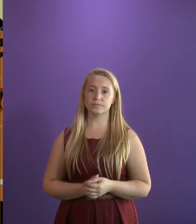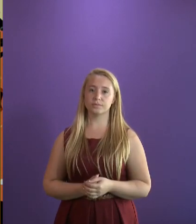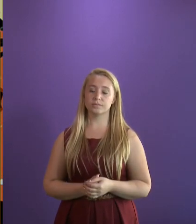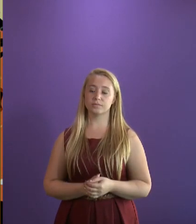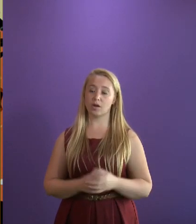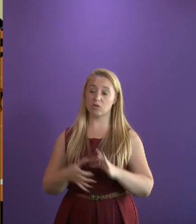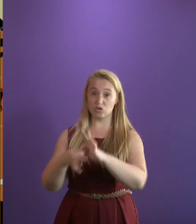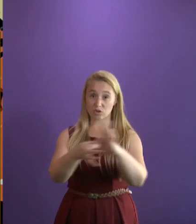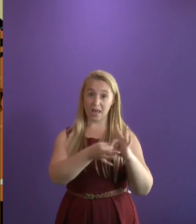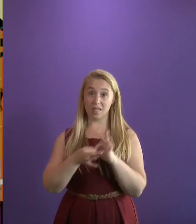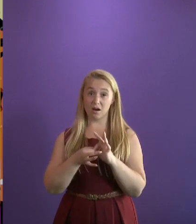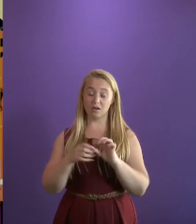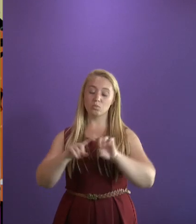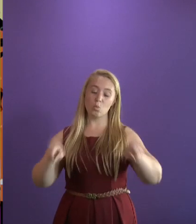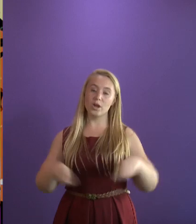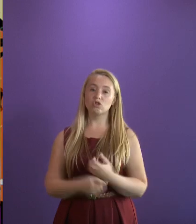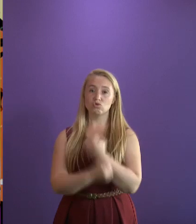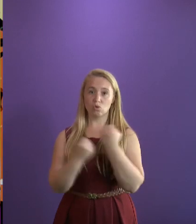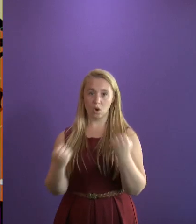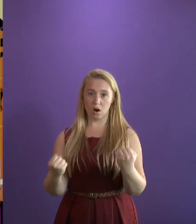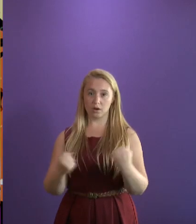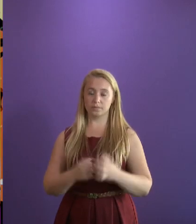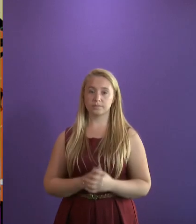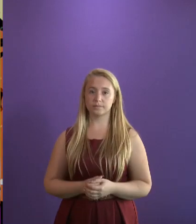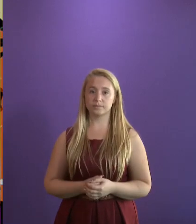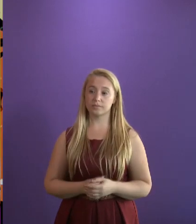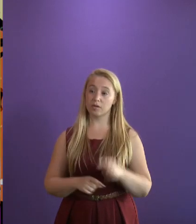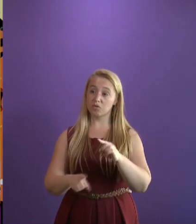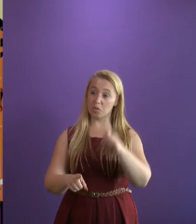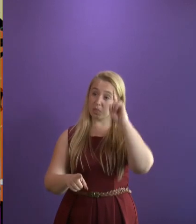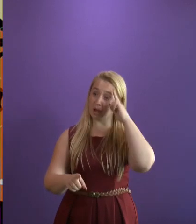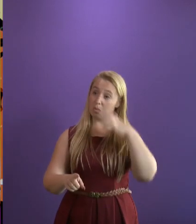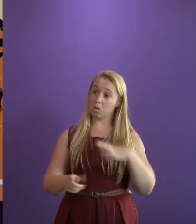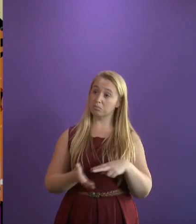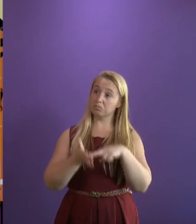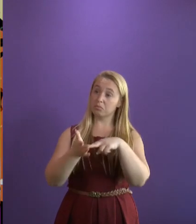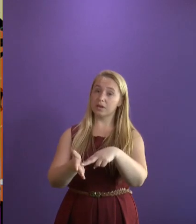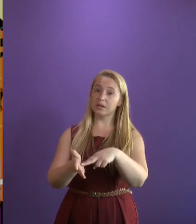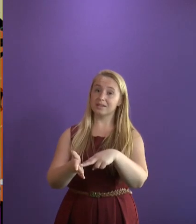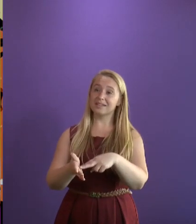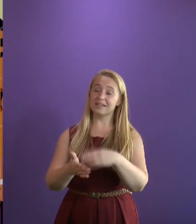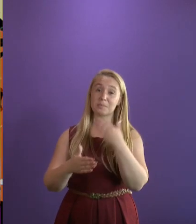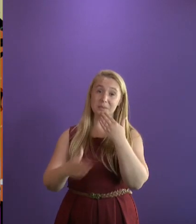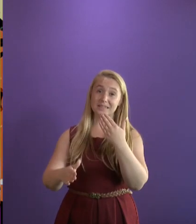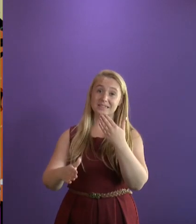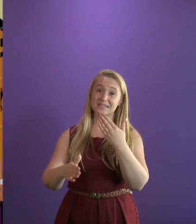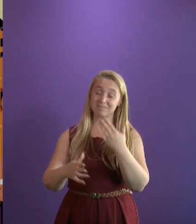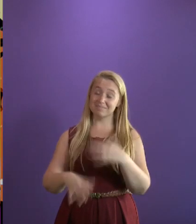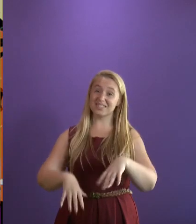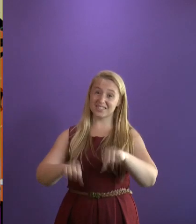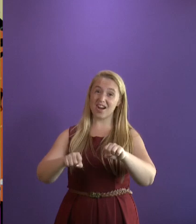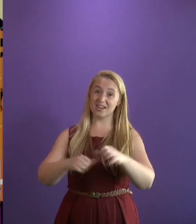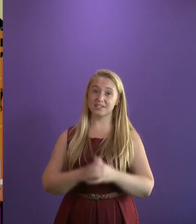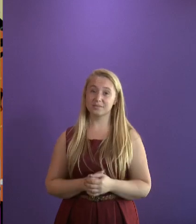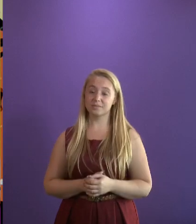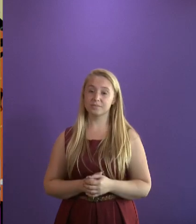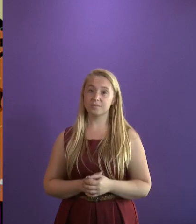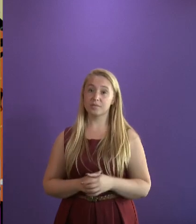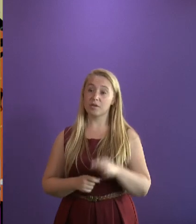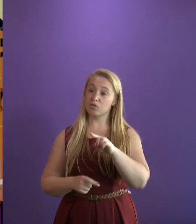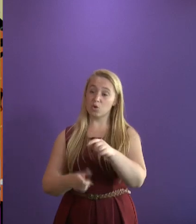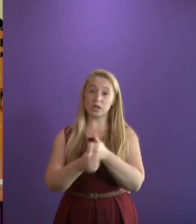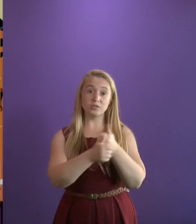Together, we are stronger. If you are thinking of standing, take that step. If you can be a strong shoulder for